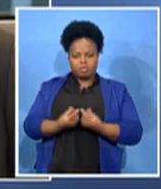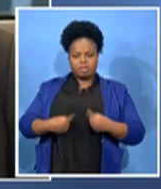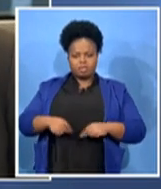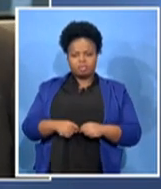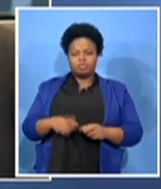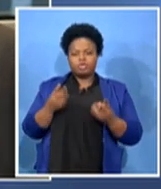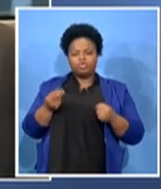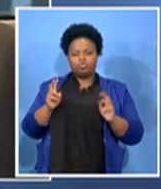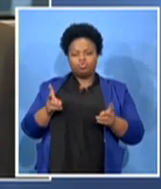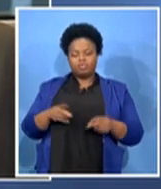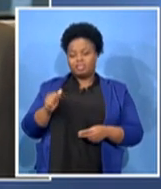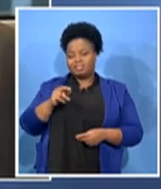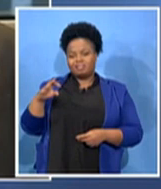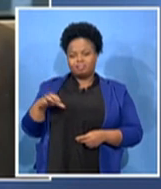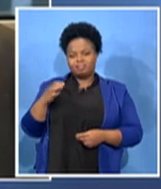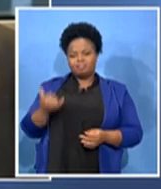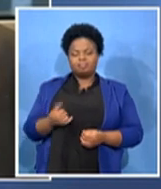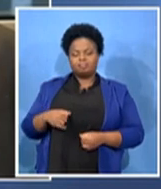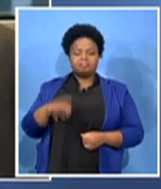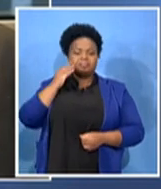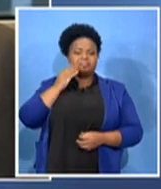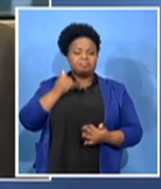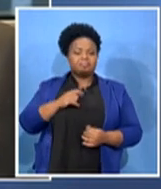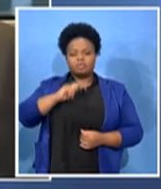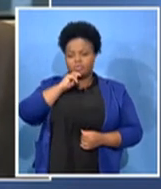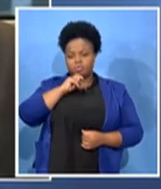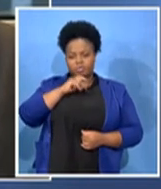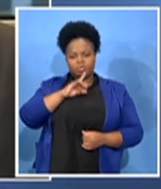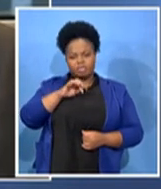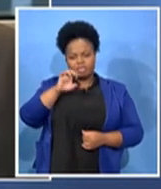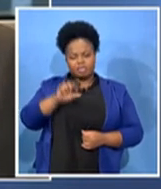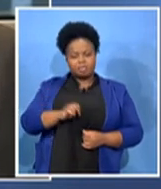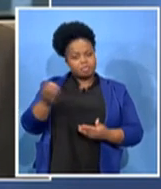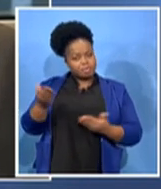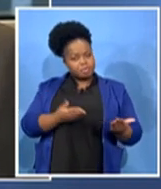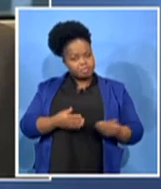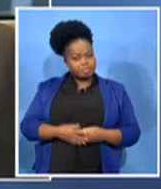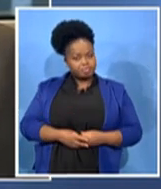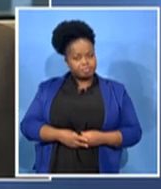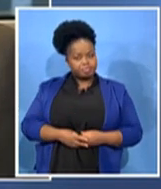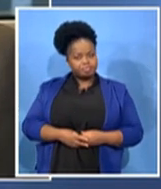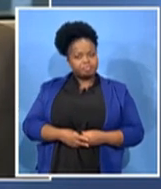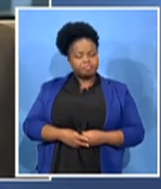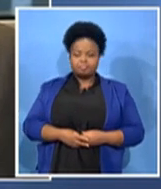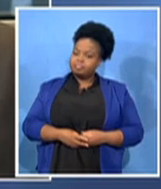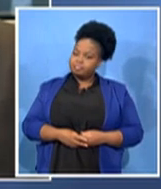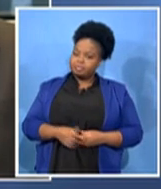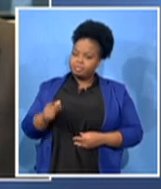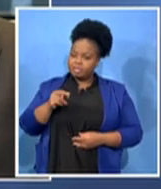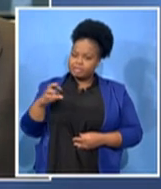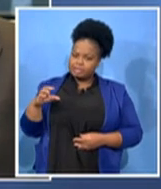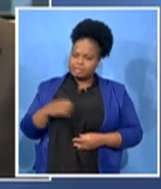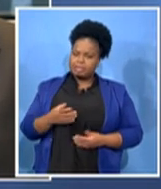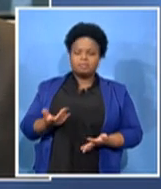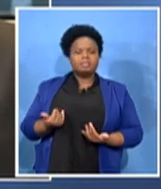with. Good morning, Mzwandile, and welcome to the show. Unprecedented for the ANC, but some would say that, hey, listen, that if